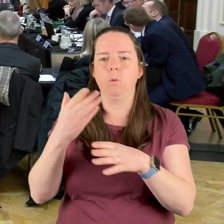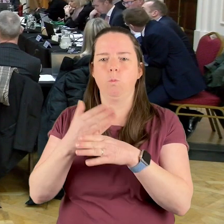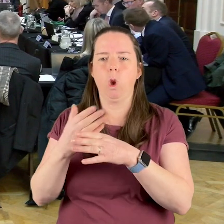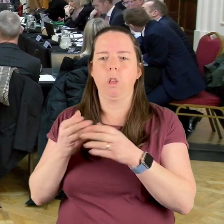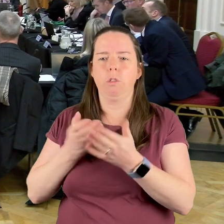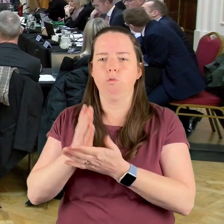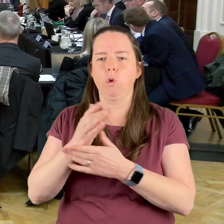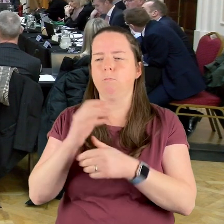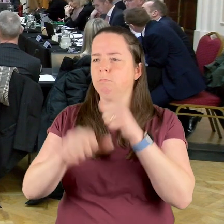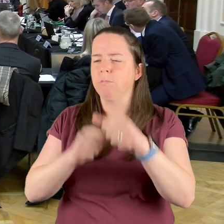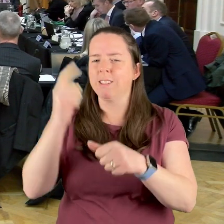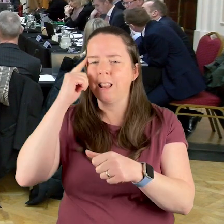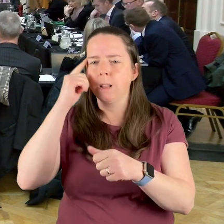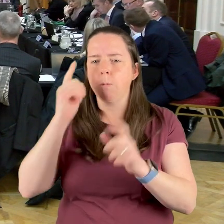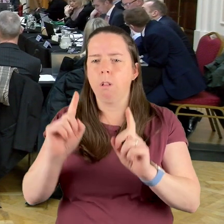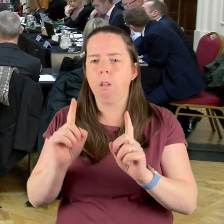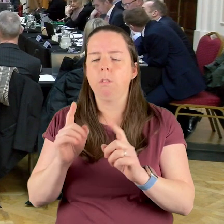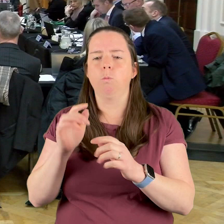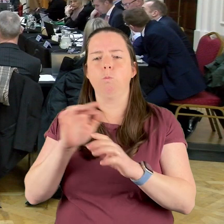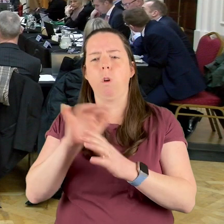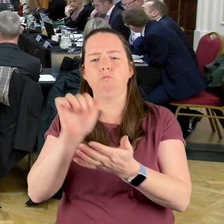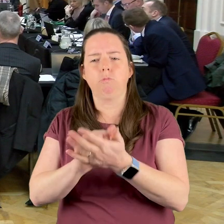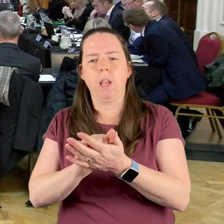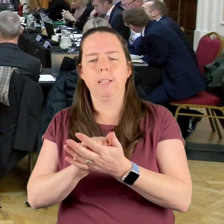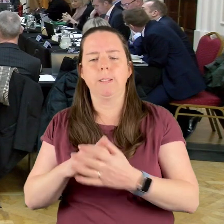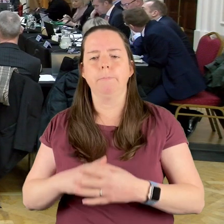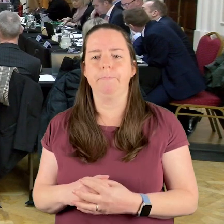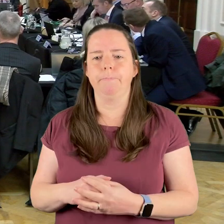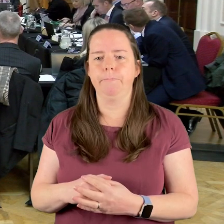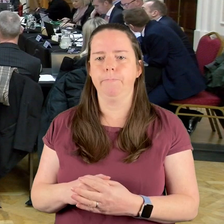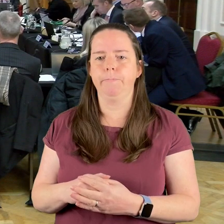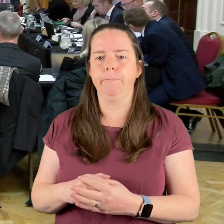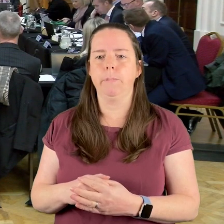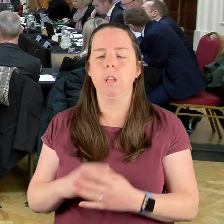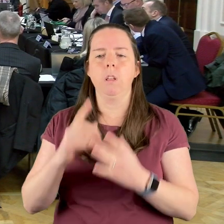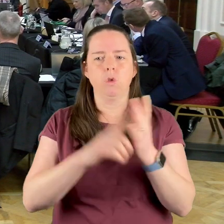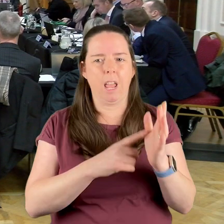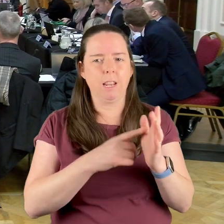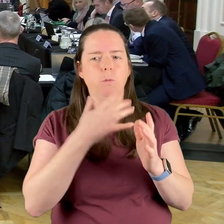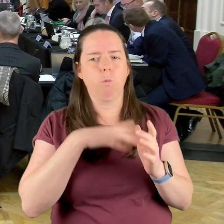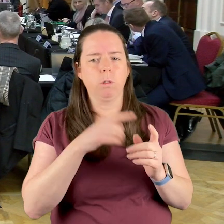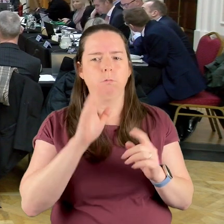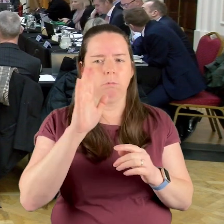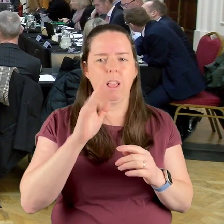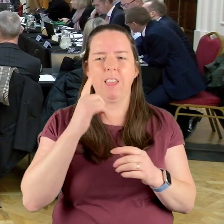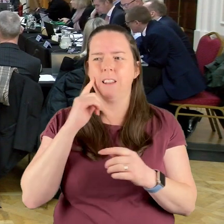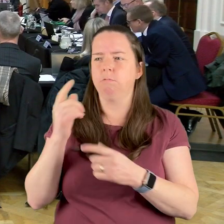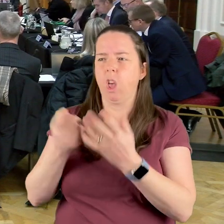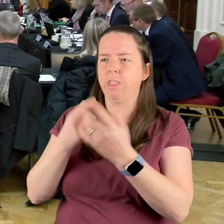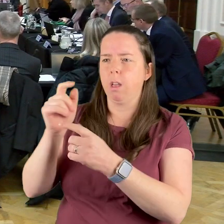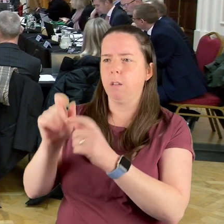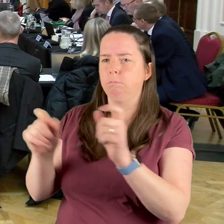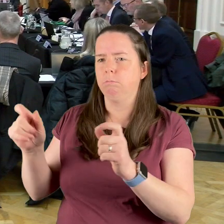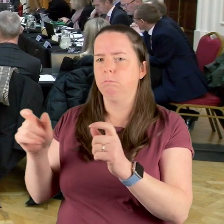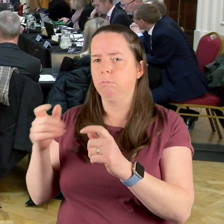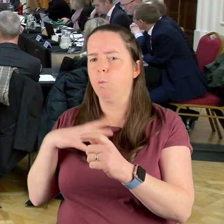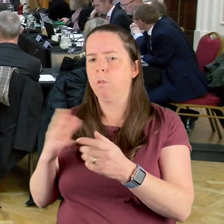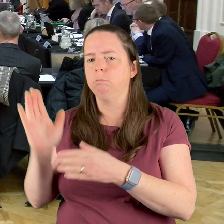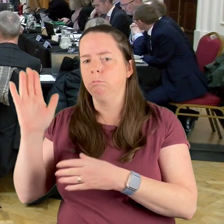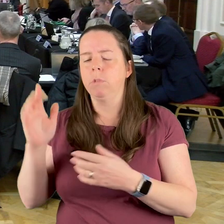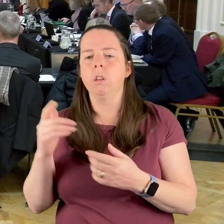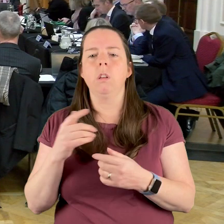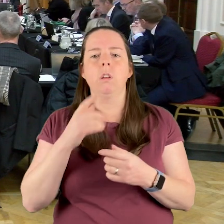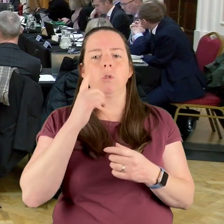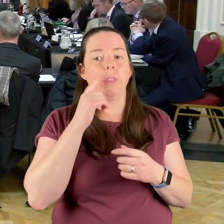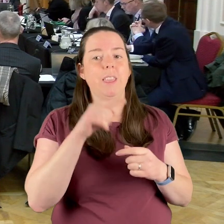challenges of the different different parties in the system to work through what is sensible and what is right. Jacqueline, I think, wants to come in,